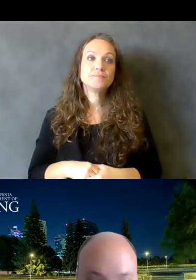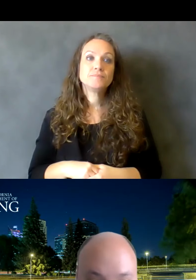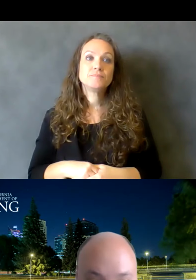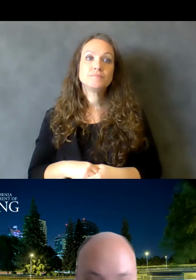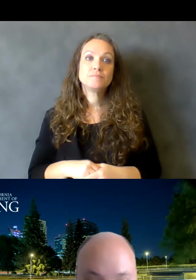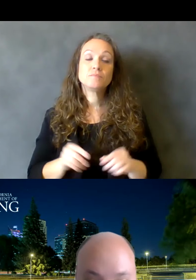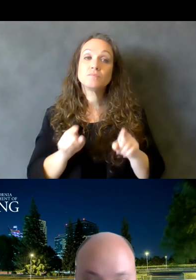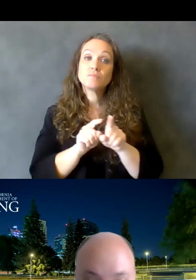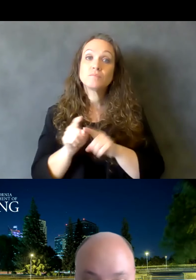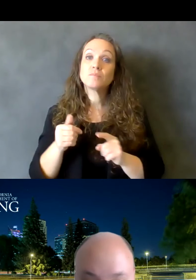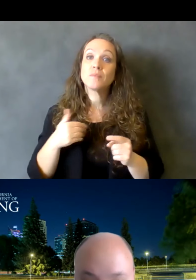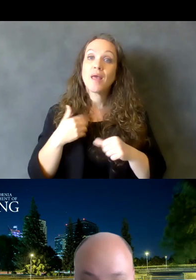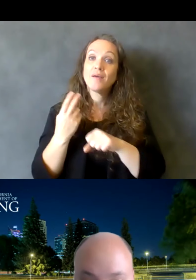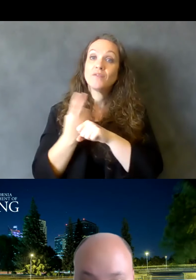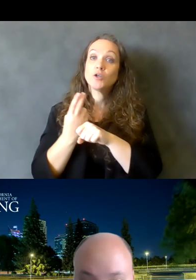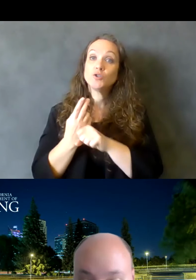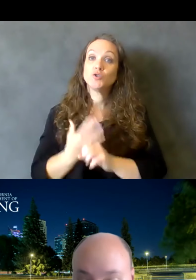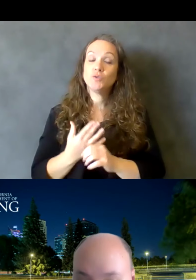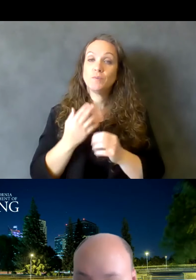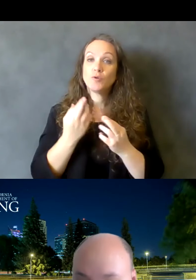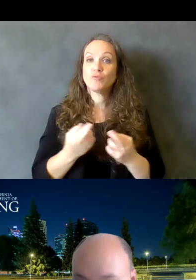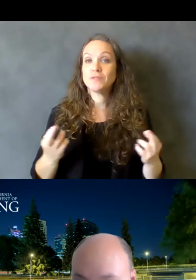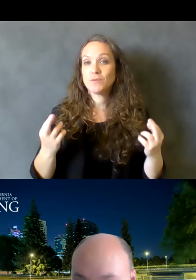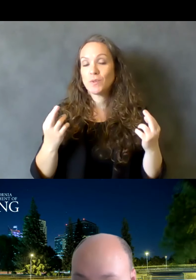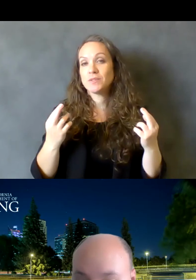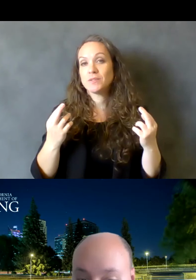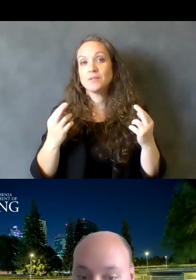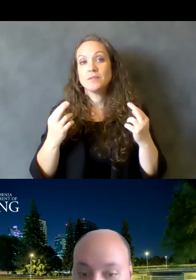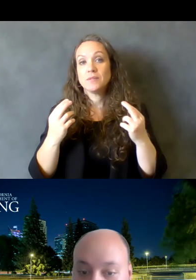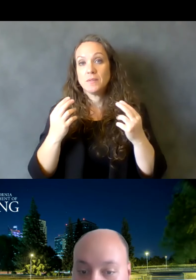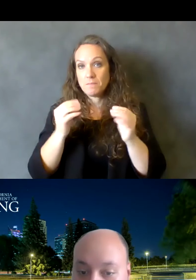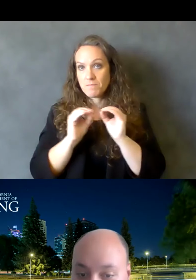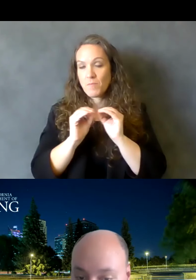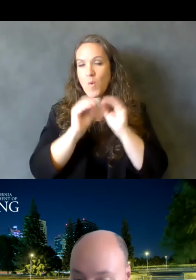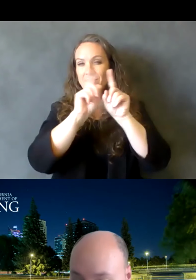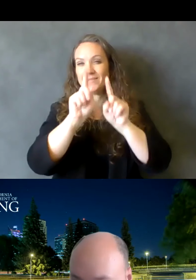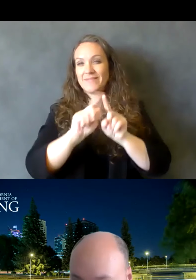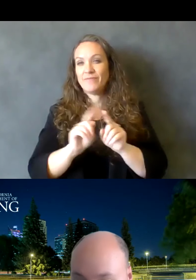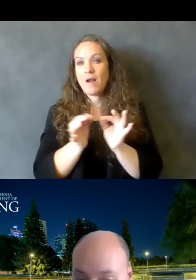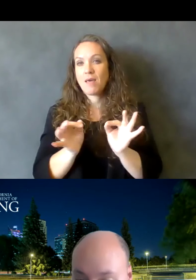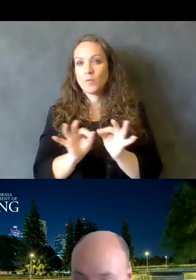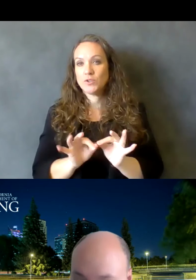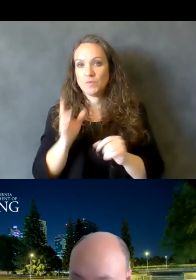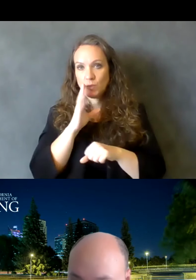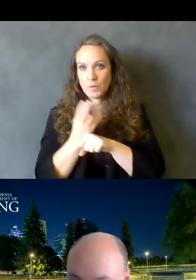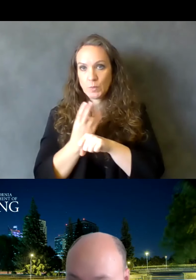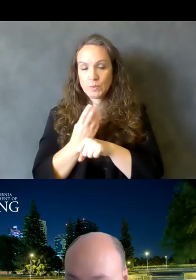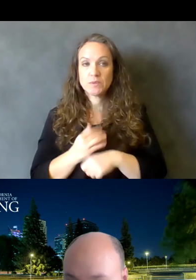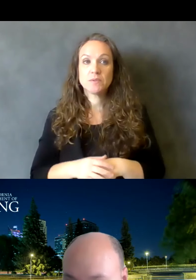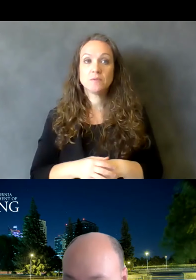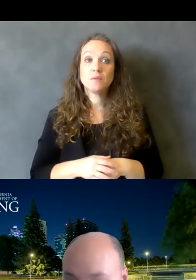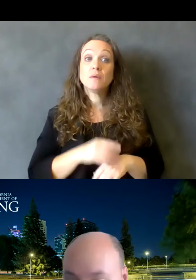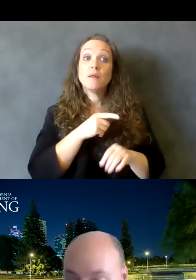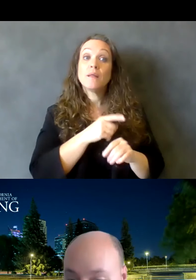updating consumer resources to be more accessible and available in various language. The goal of this proposal, like I mentioned previously, is